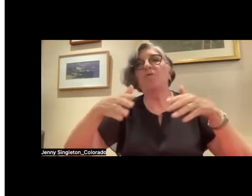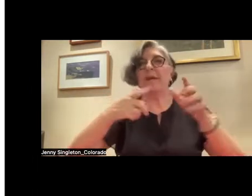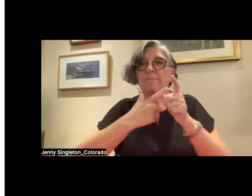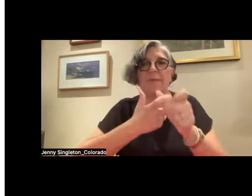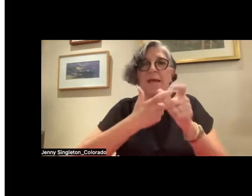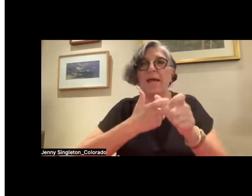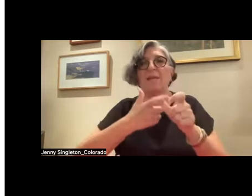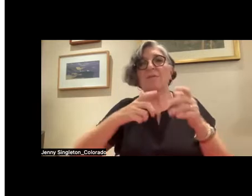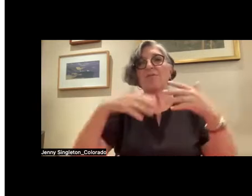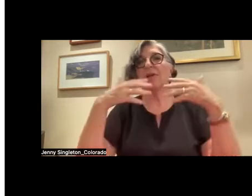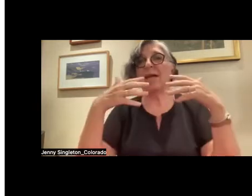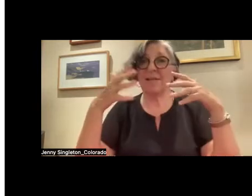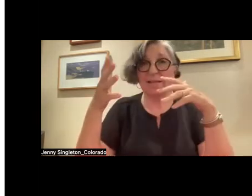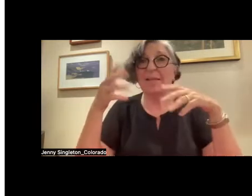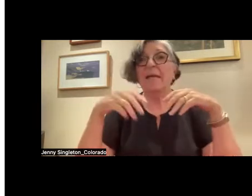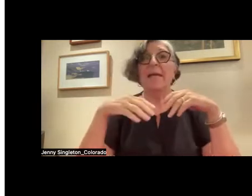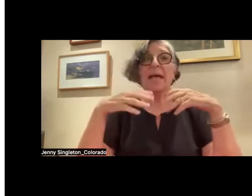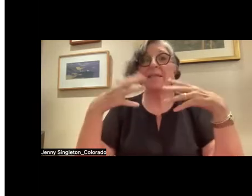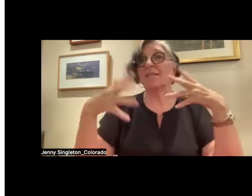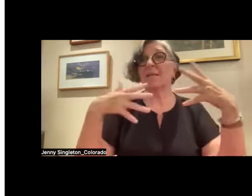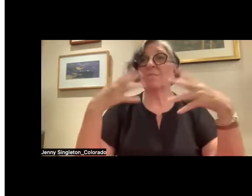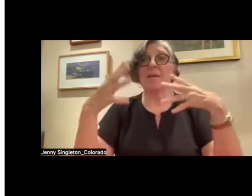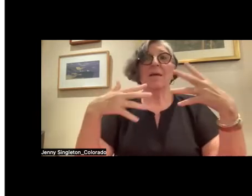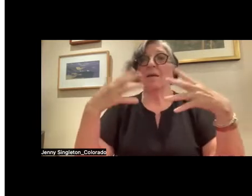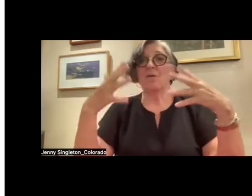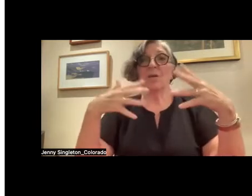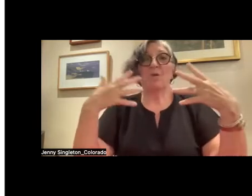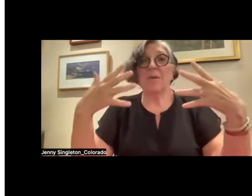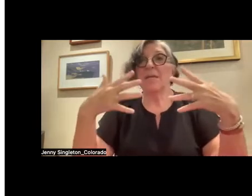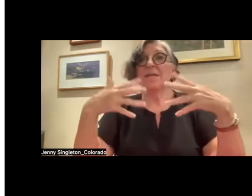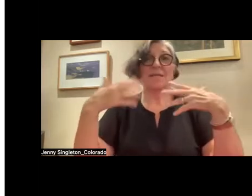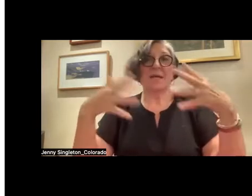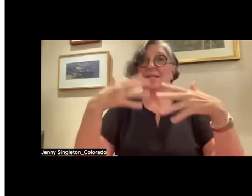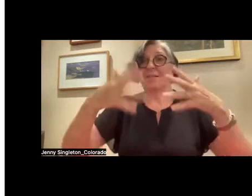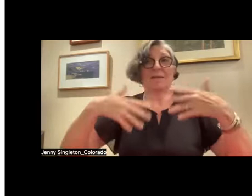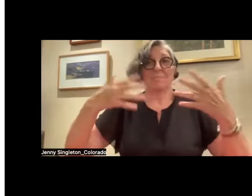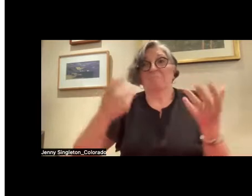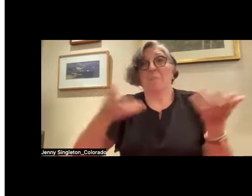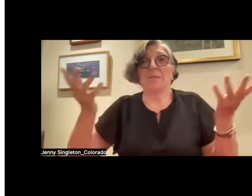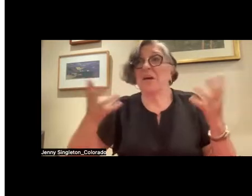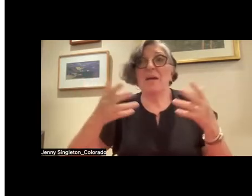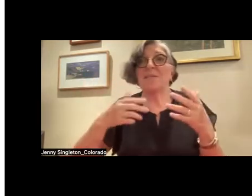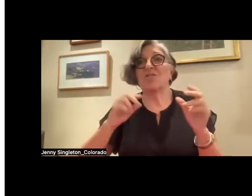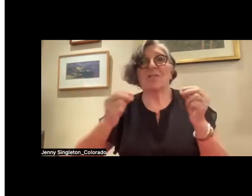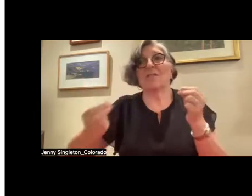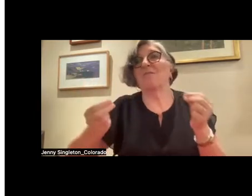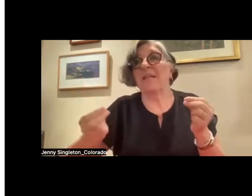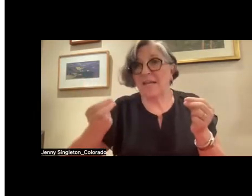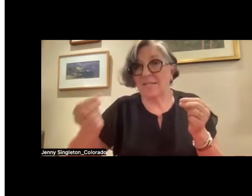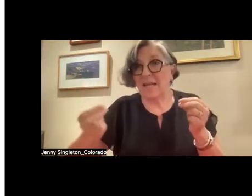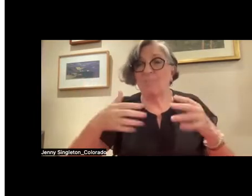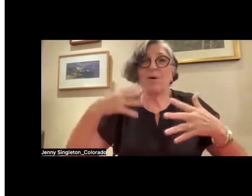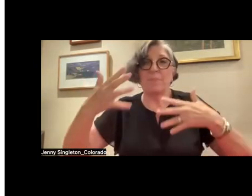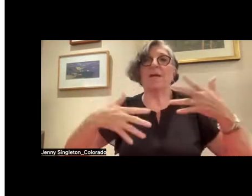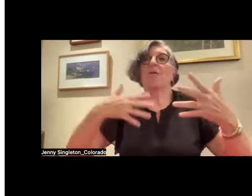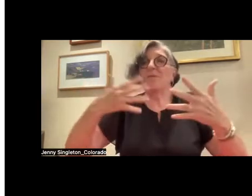keeps moving. And those are atelic, and you can repeat these signs a couple of times and it just doesn't feel like it